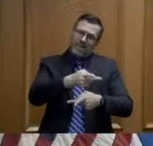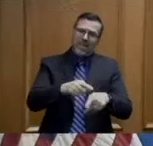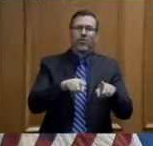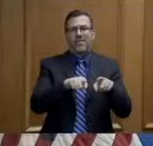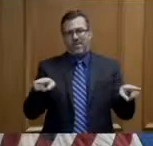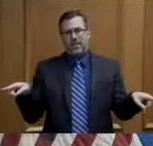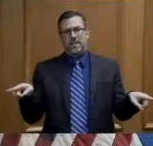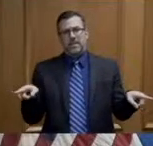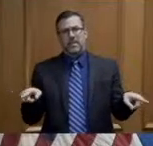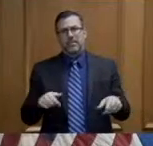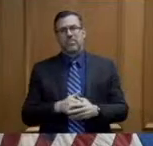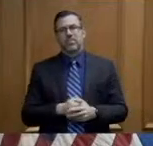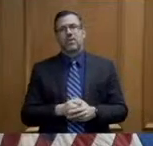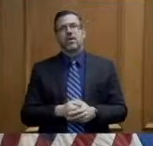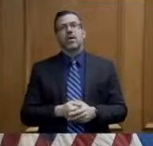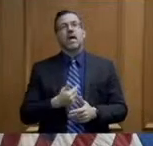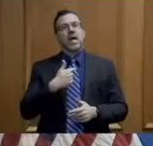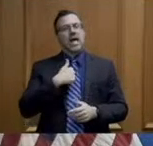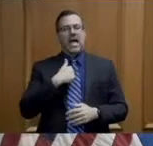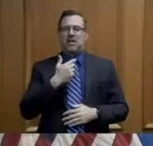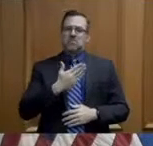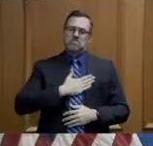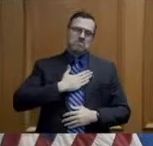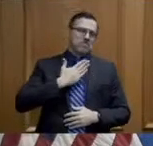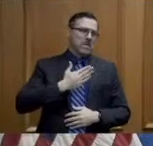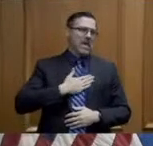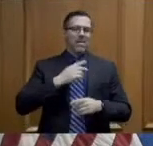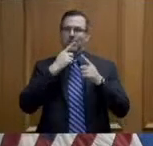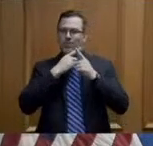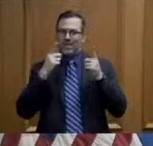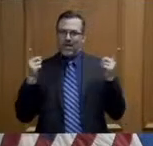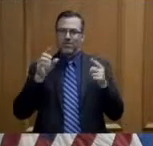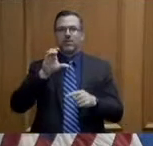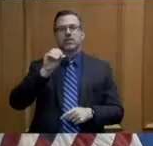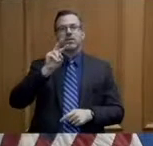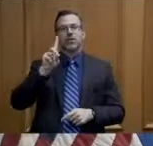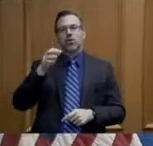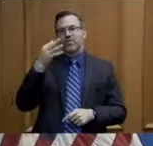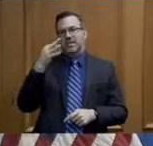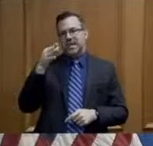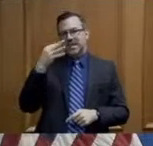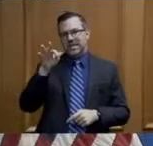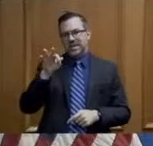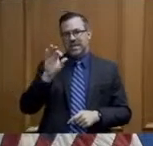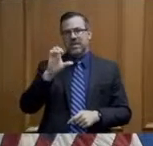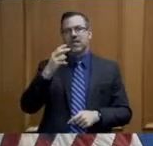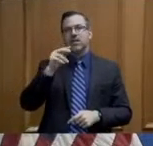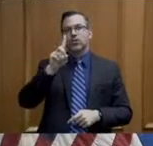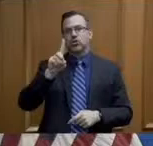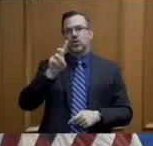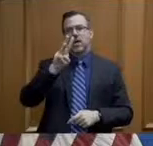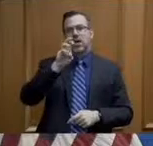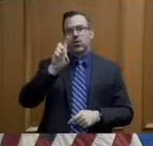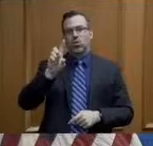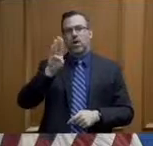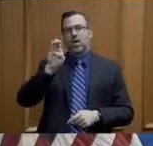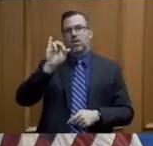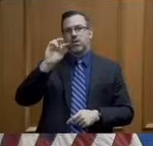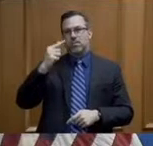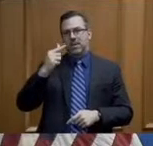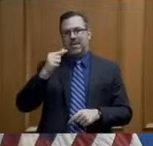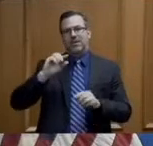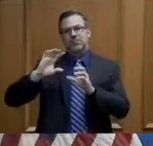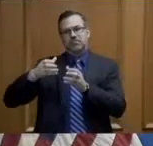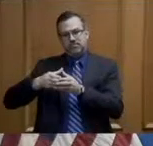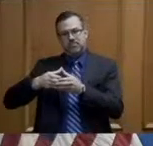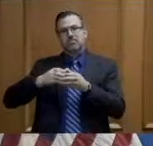That's why I am proud to convene the COVID-19 Child Wellbeing Task Force to focus state and local leaders on the well-being